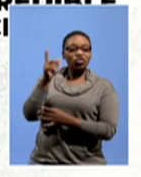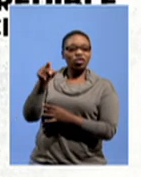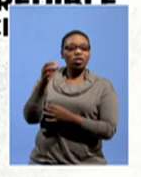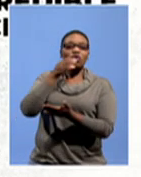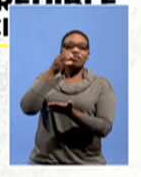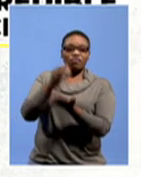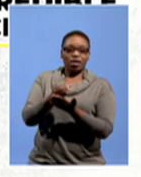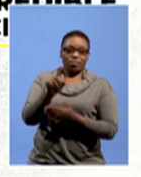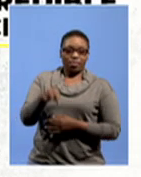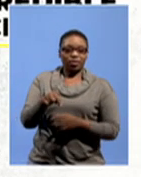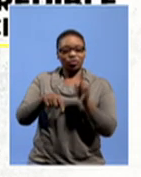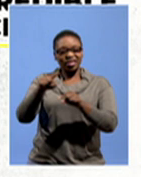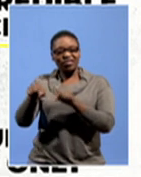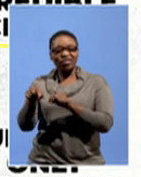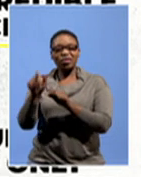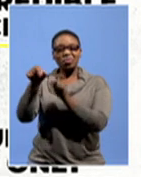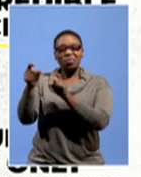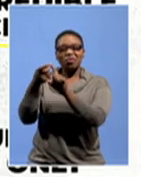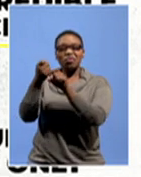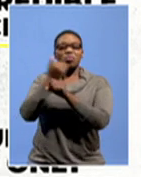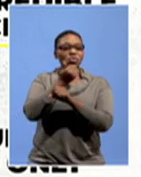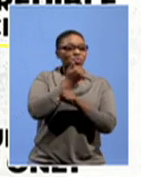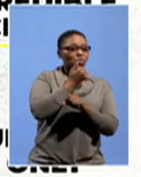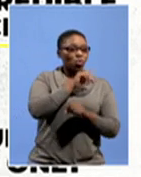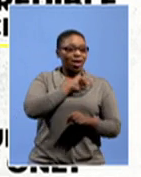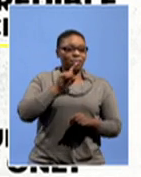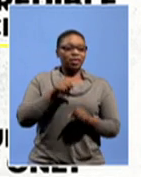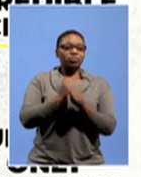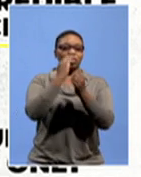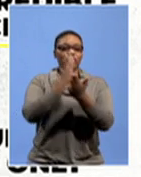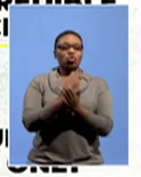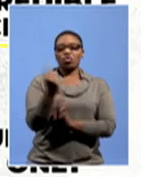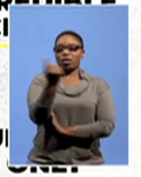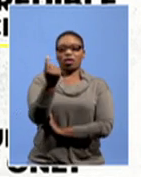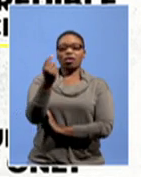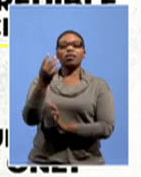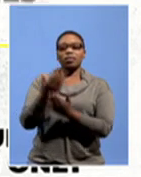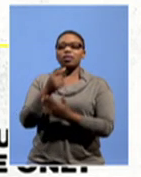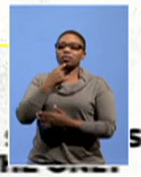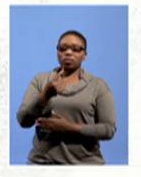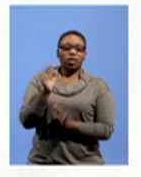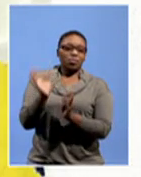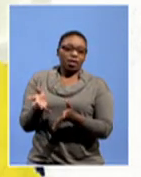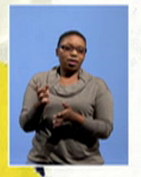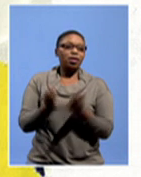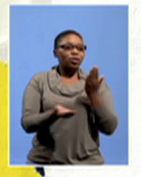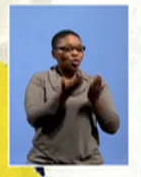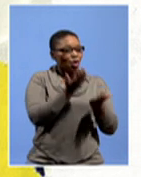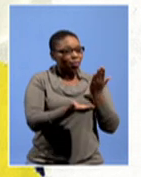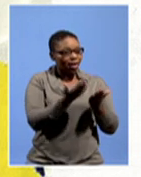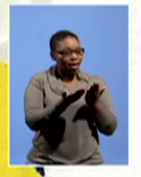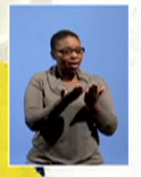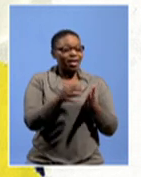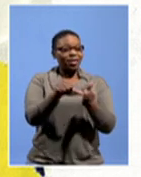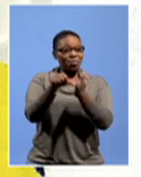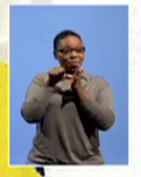credible news sources to make sure it is not the only source making the claim. Compare. Compare